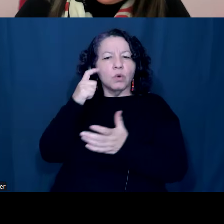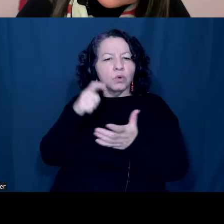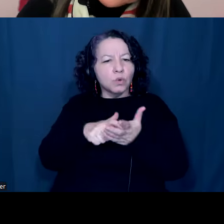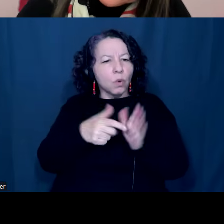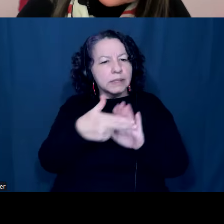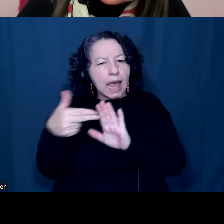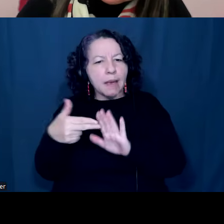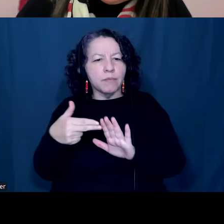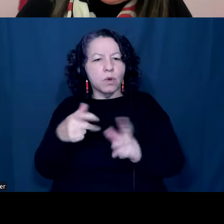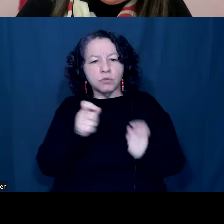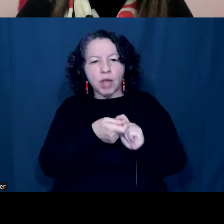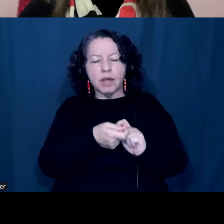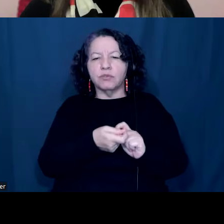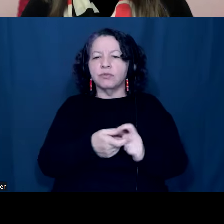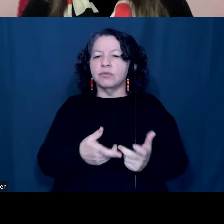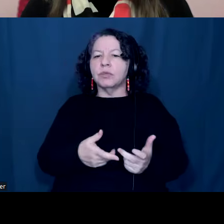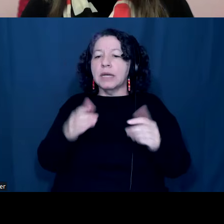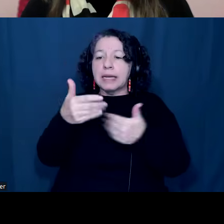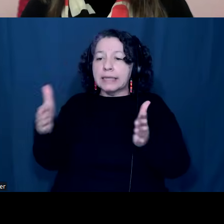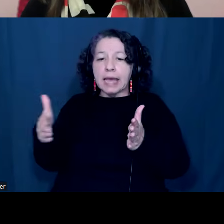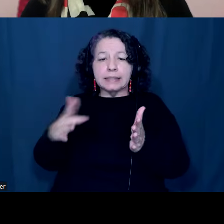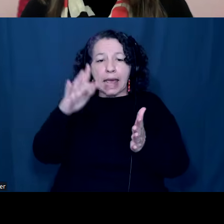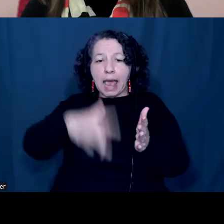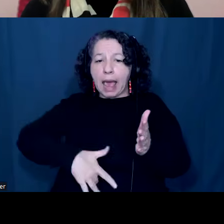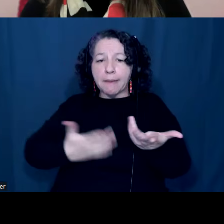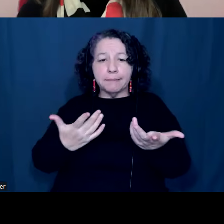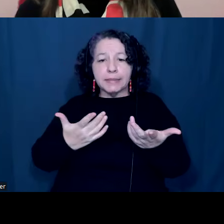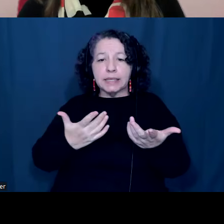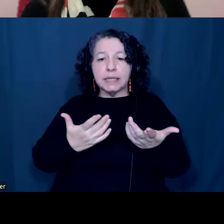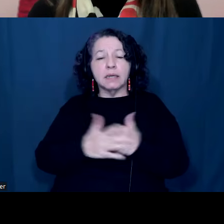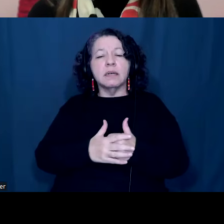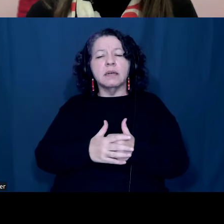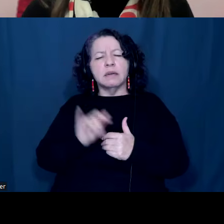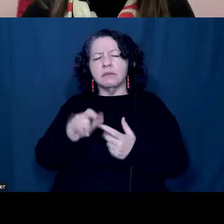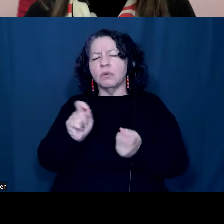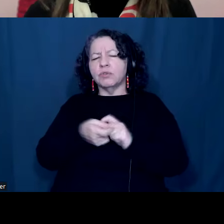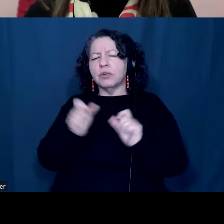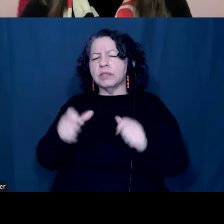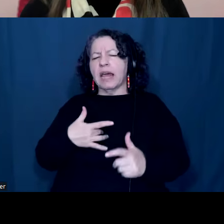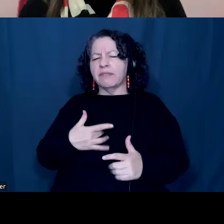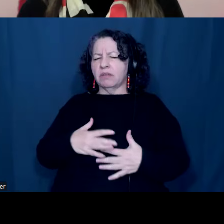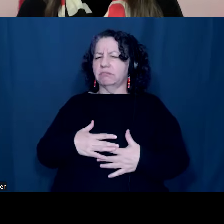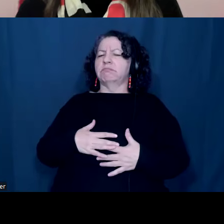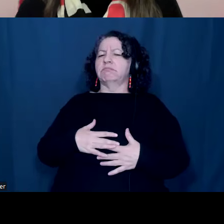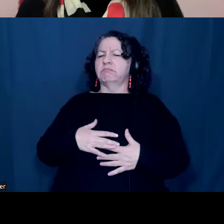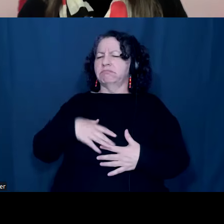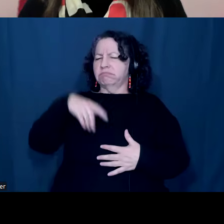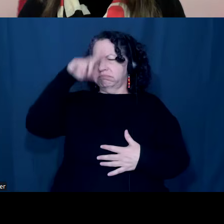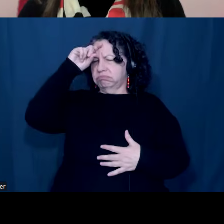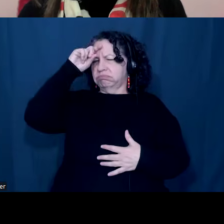empty cases, and these changes can feel unsettling at first, but they're